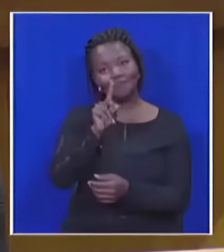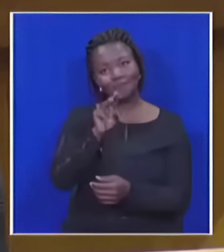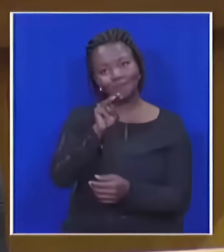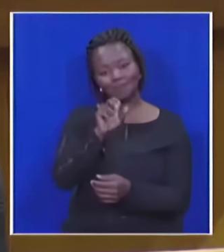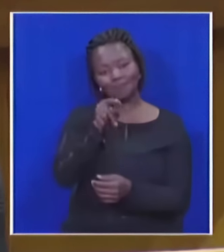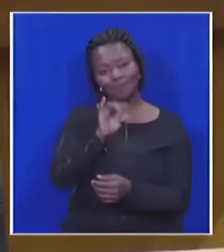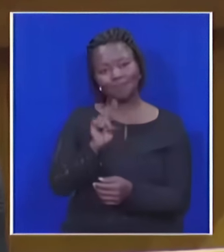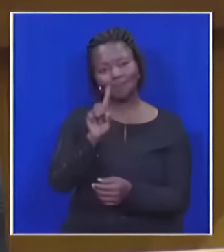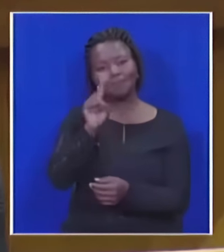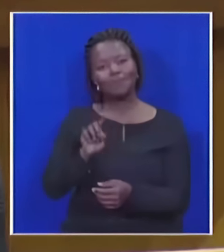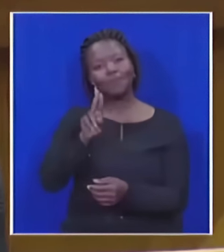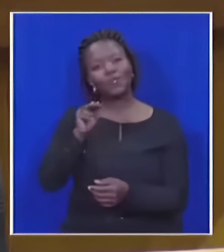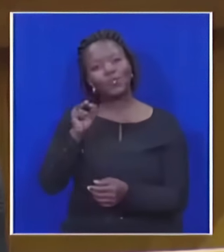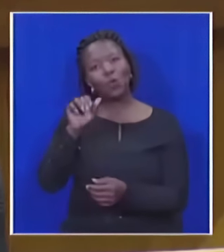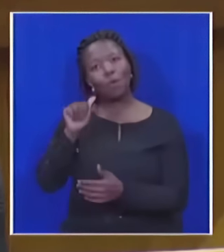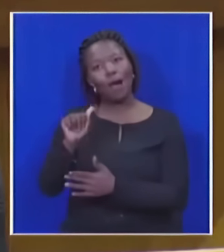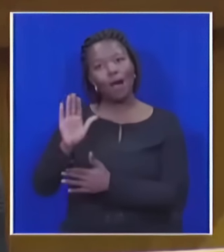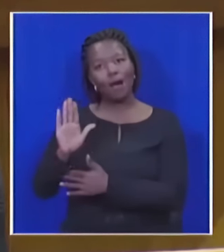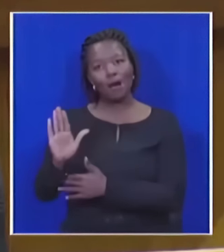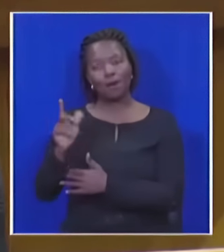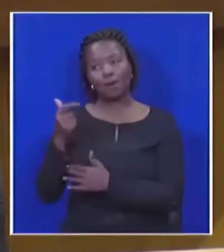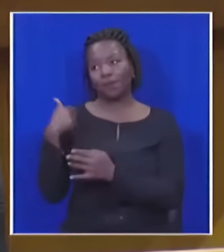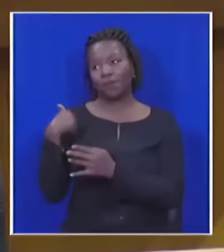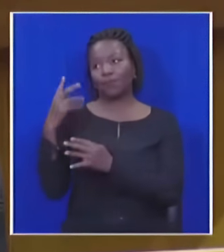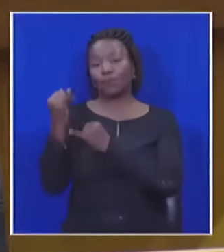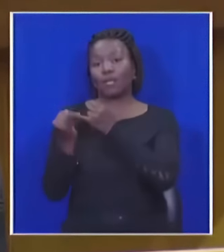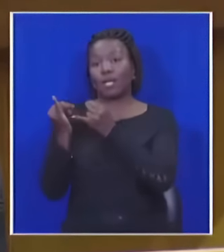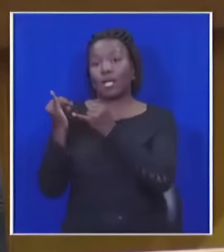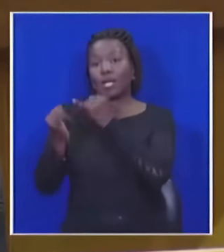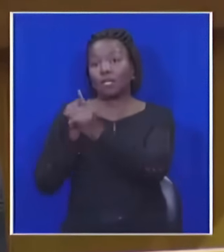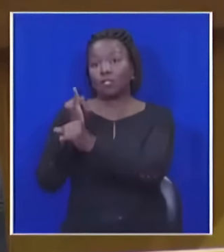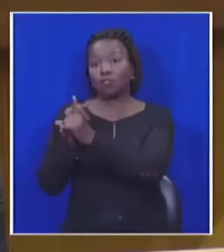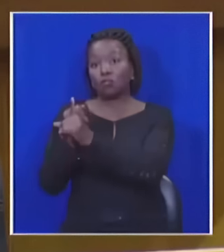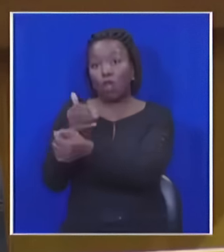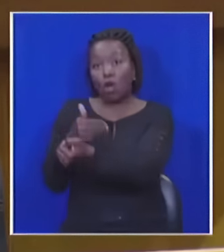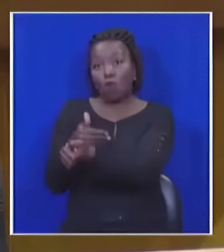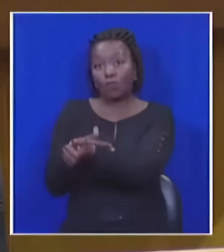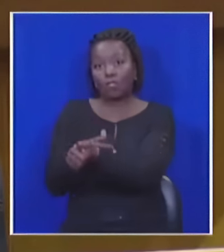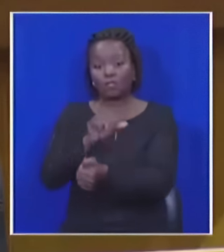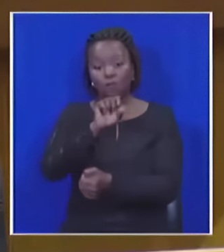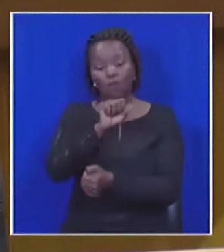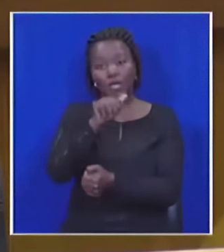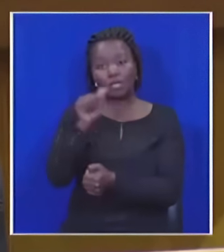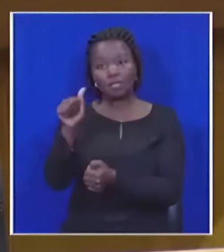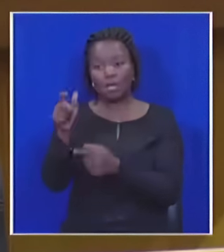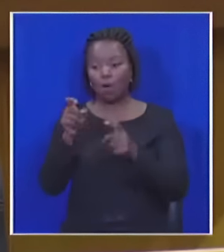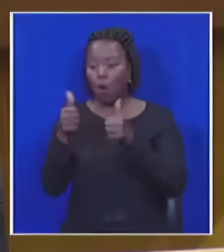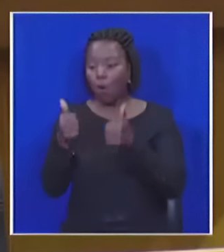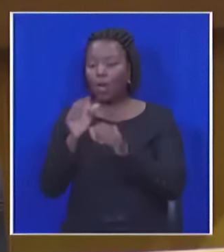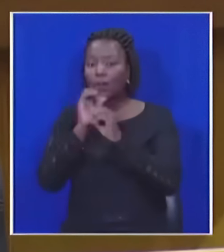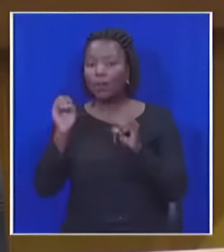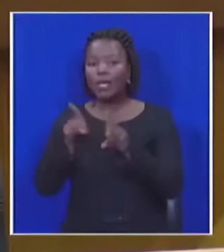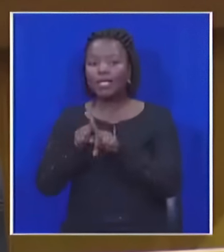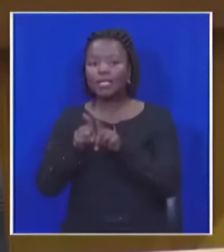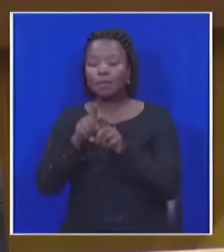under Dudu Myeni Zuma, the international offices of SAA have not been efficiently managed, including the Brazil